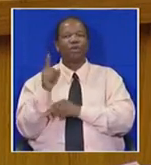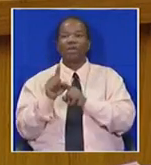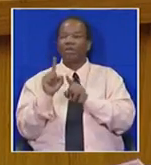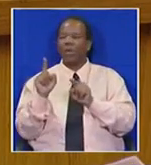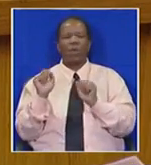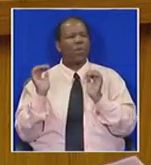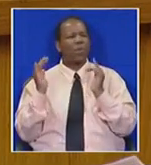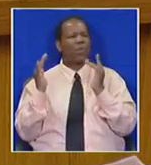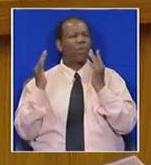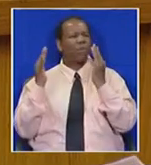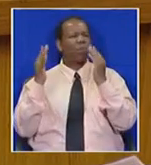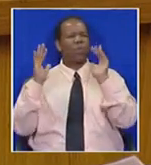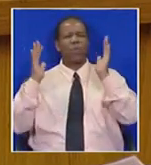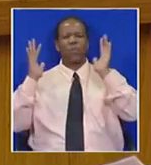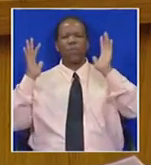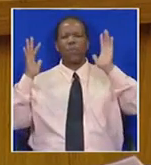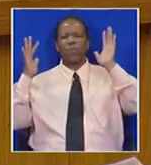ensued in the chamber,